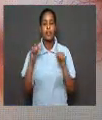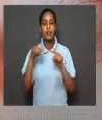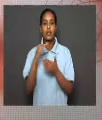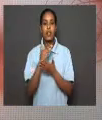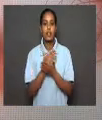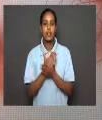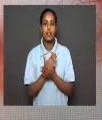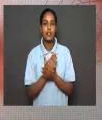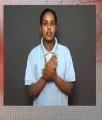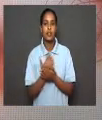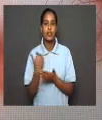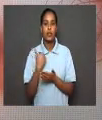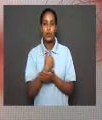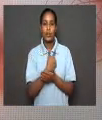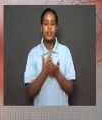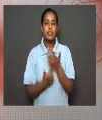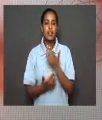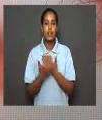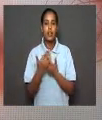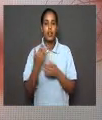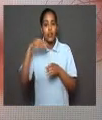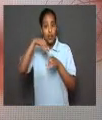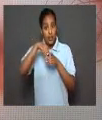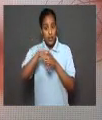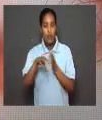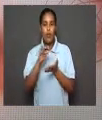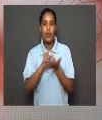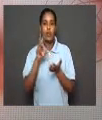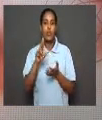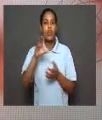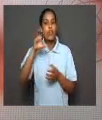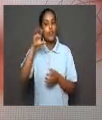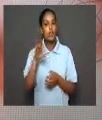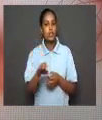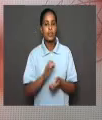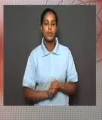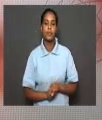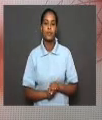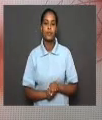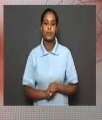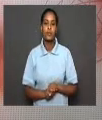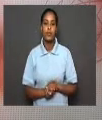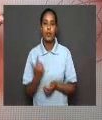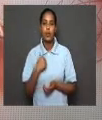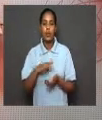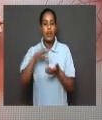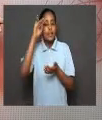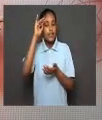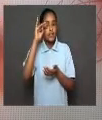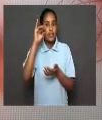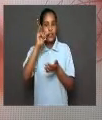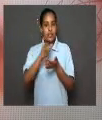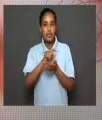In today's lesson, we discussed intermolecular forces. We